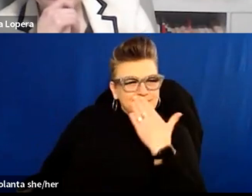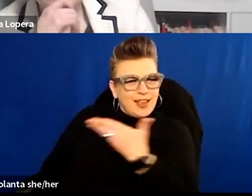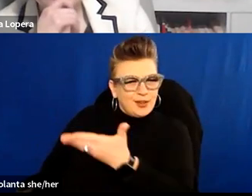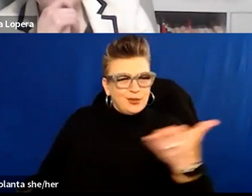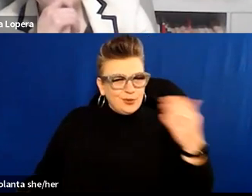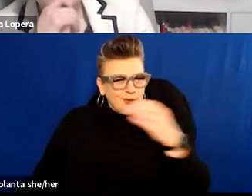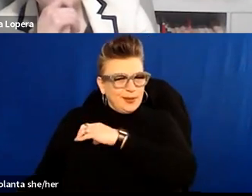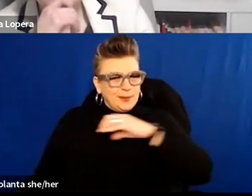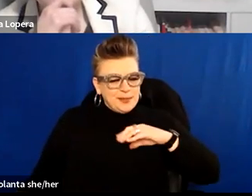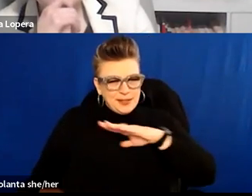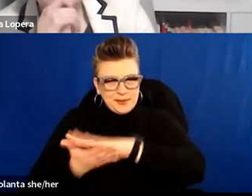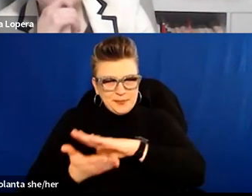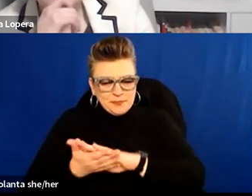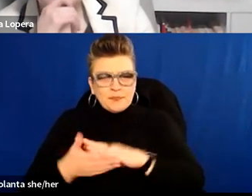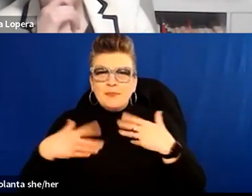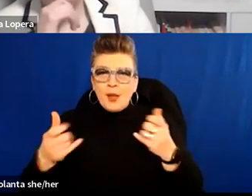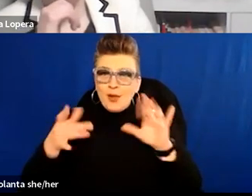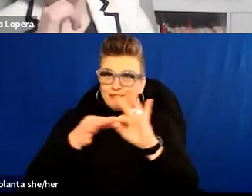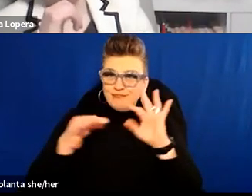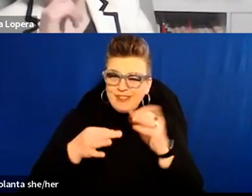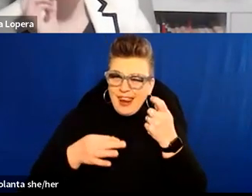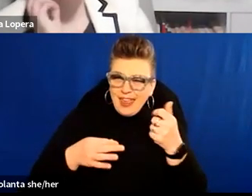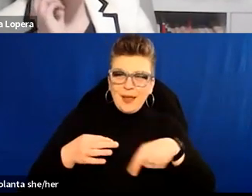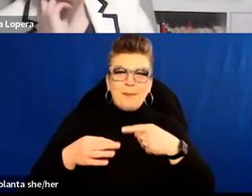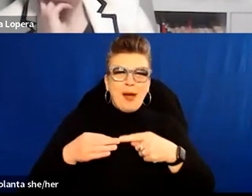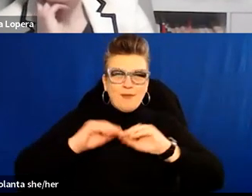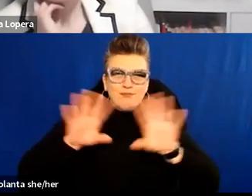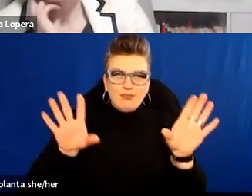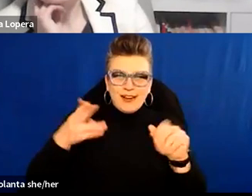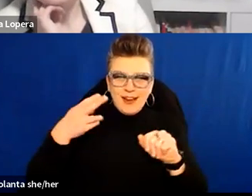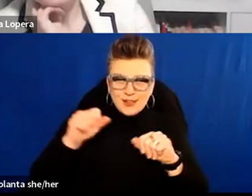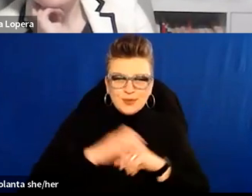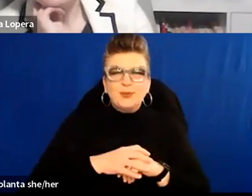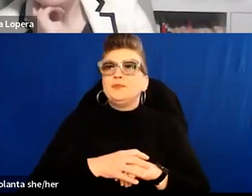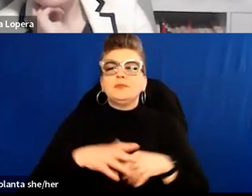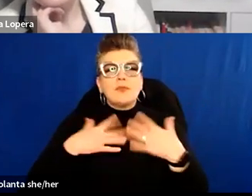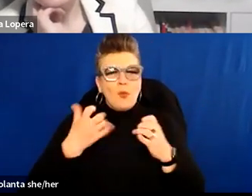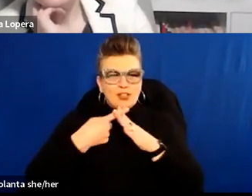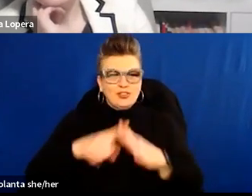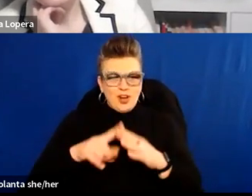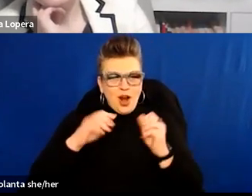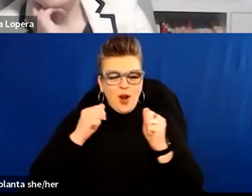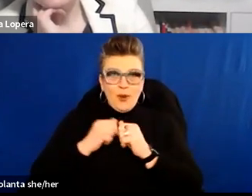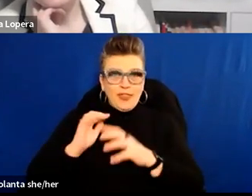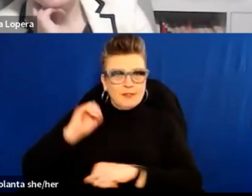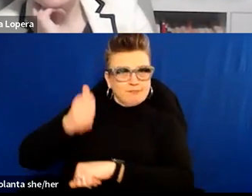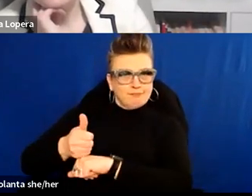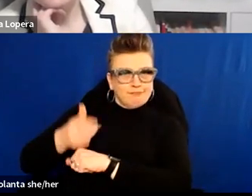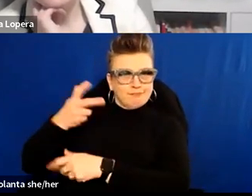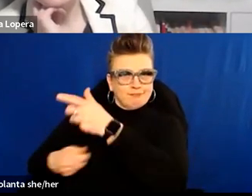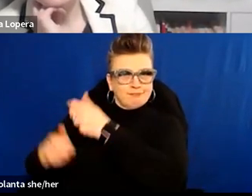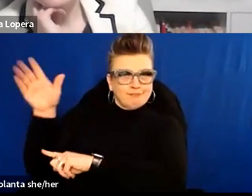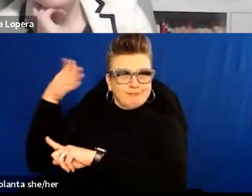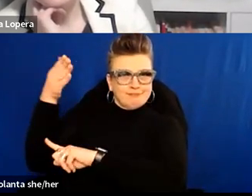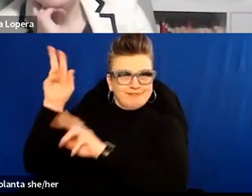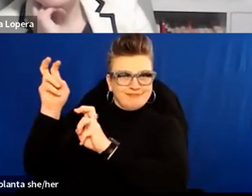i just want to share a few thoughts about brighton high and and i want to start with with sort of uh putting down this marker um so i started as a